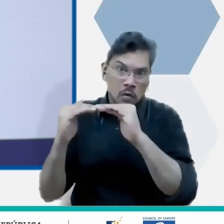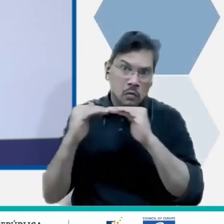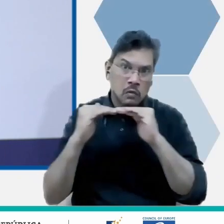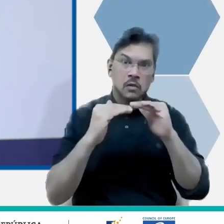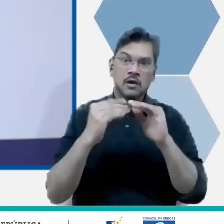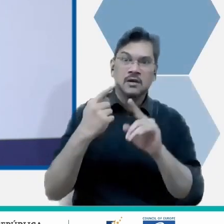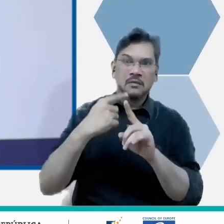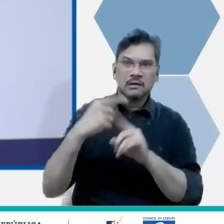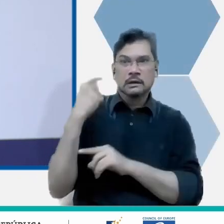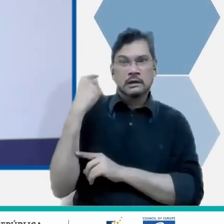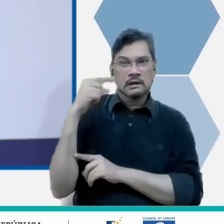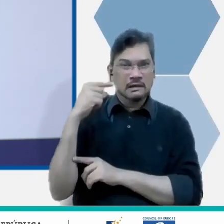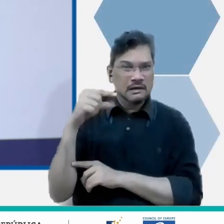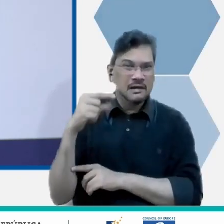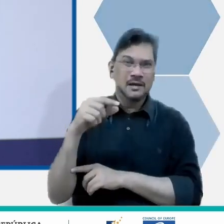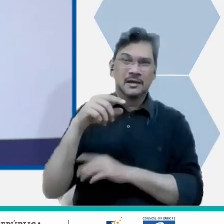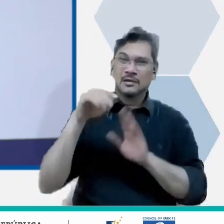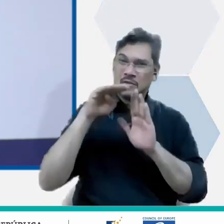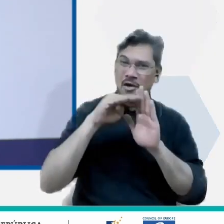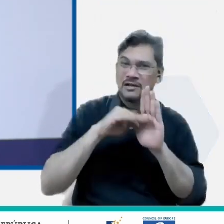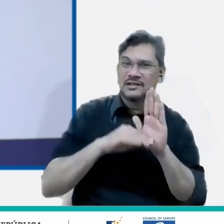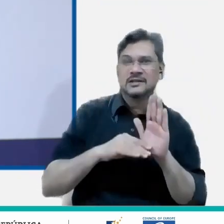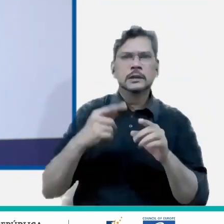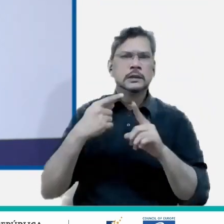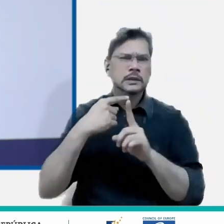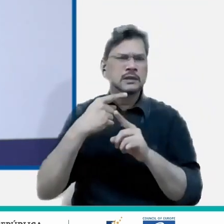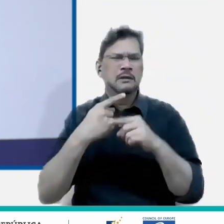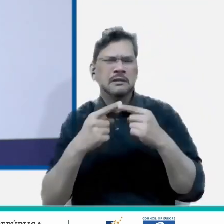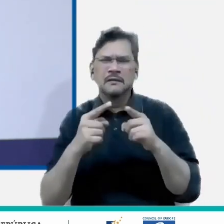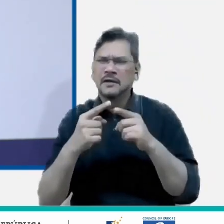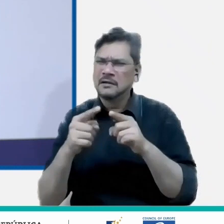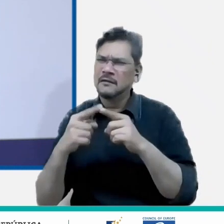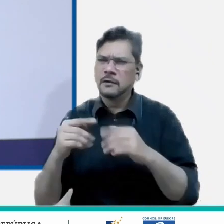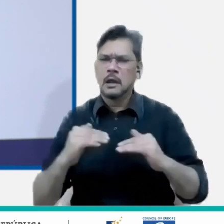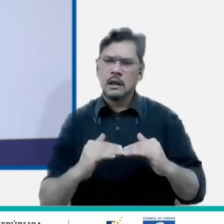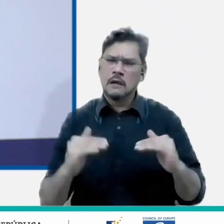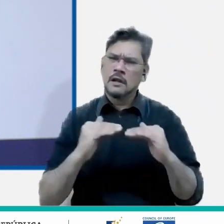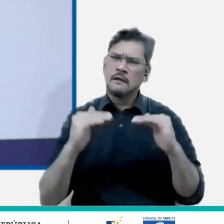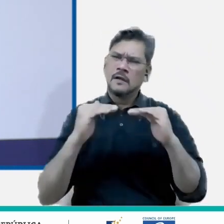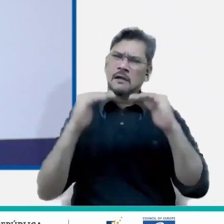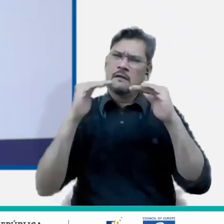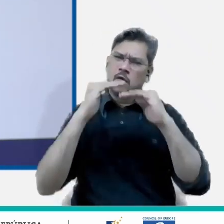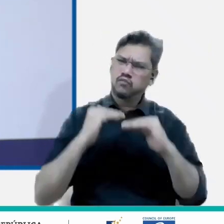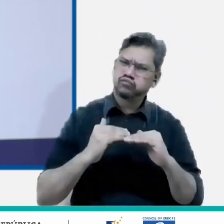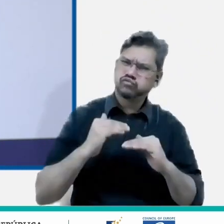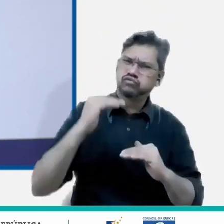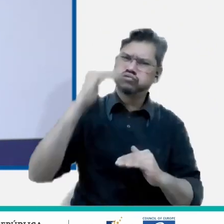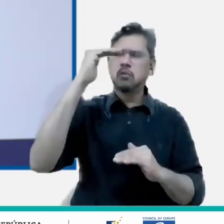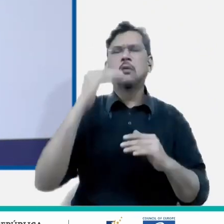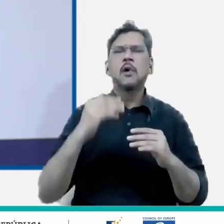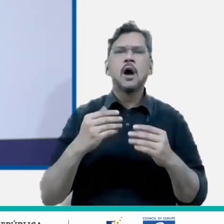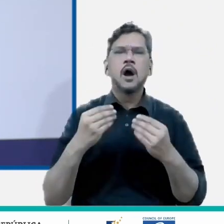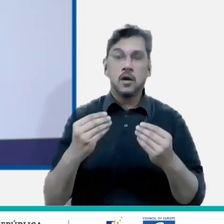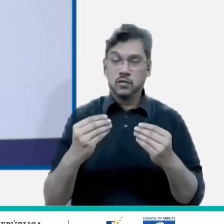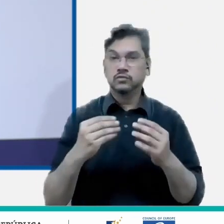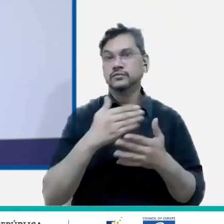and action agendas at all levels. Of course, the third enabling approach, the system-wide approaches to